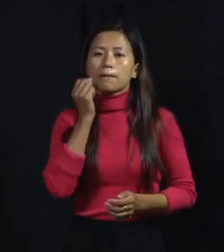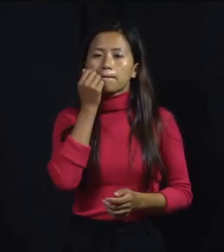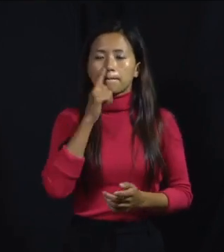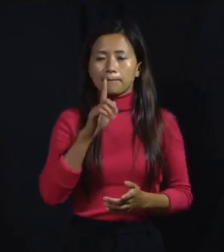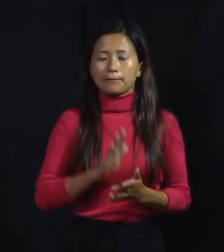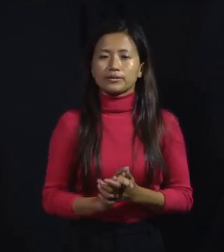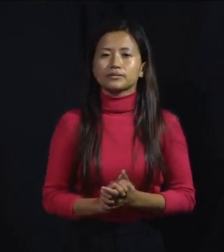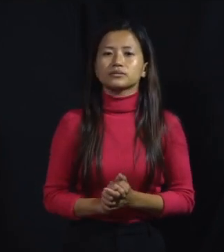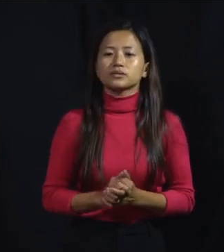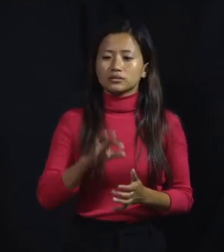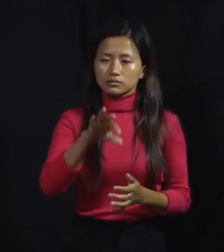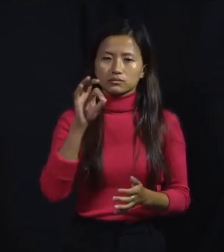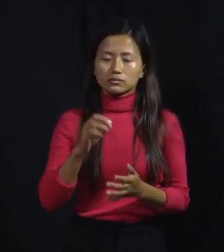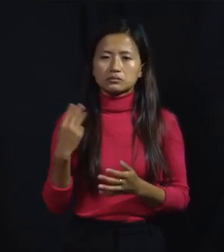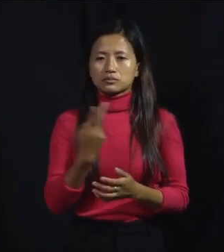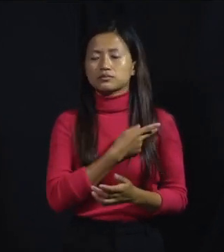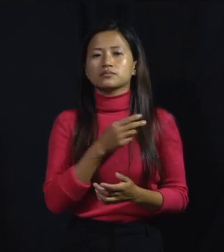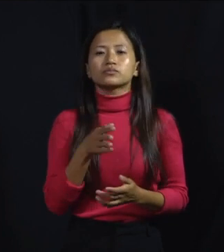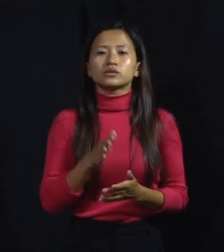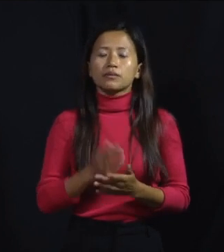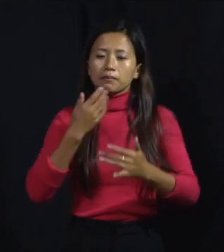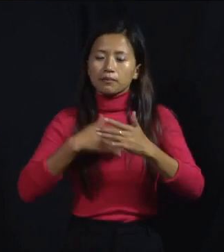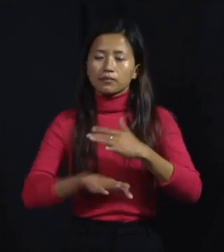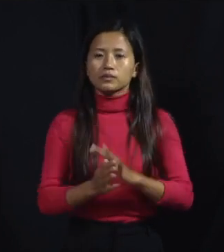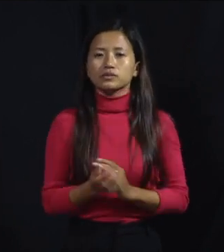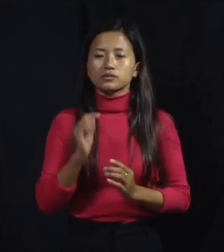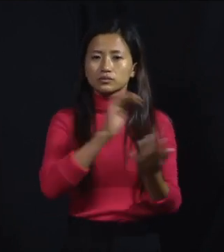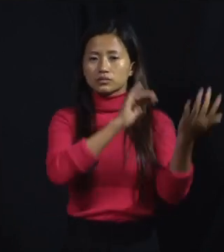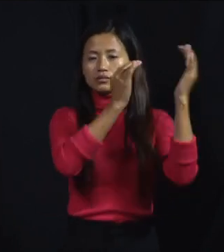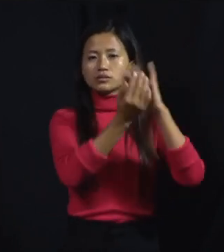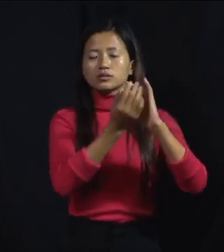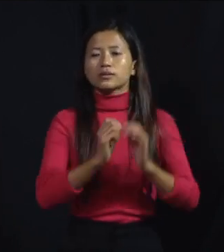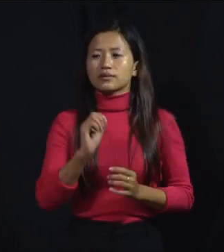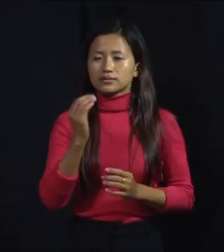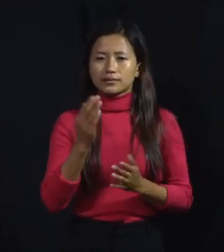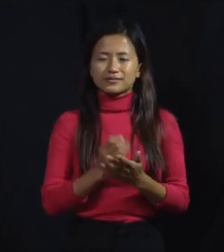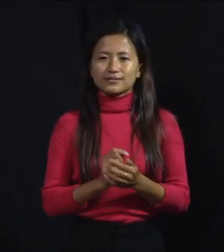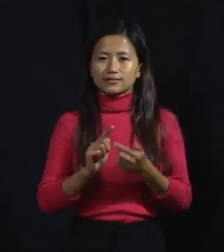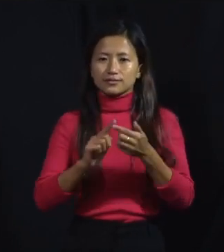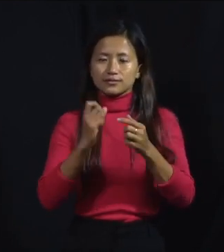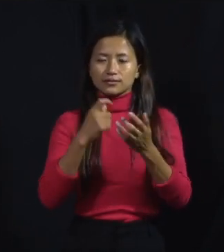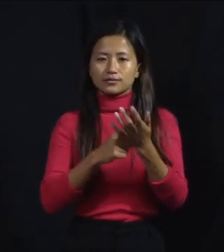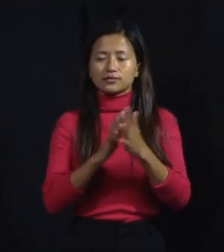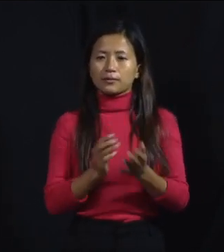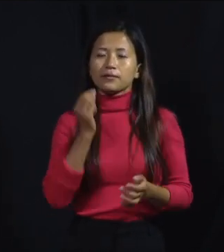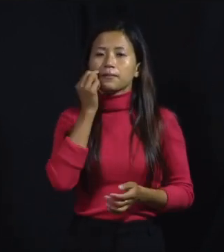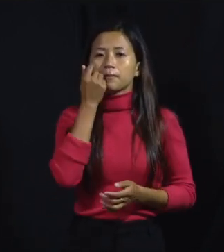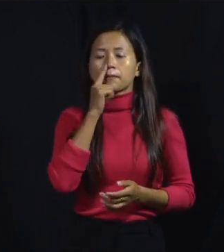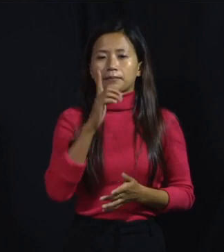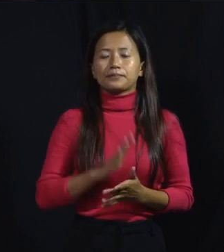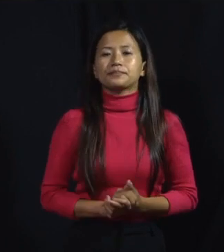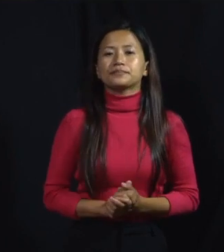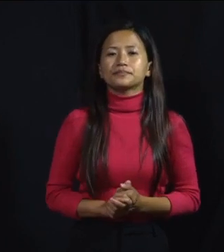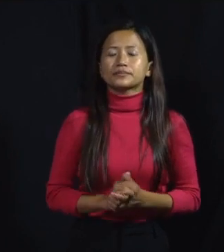our choice, but we already, as we are born into this world, we inherit some certain things from our parents, right? So it is